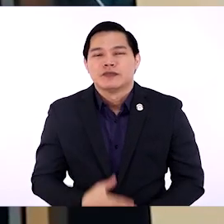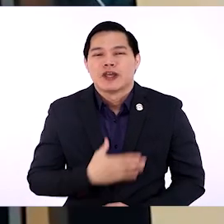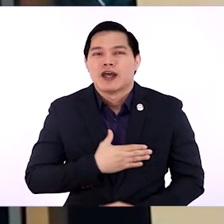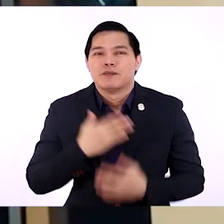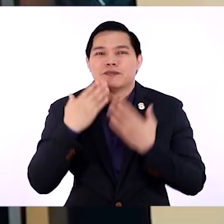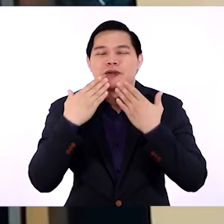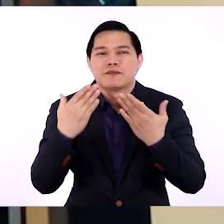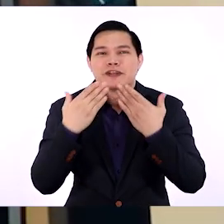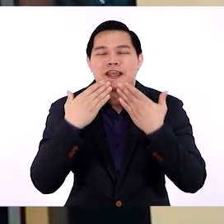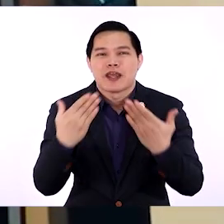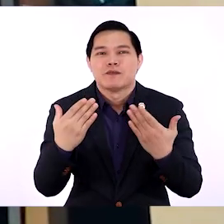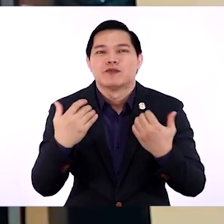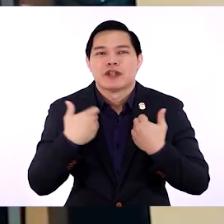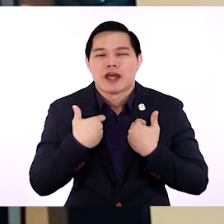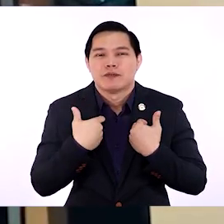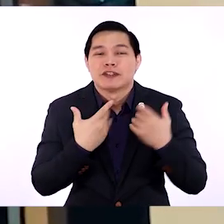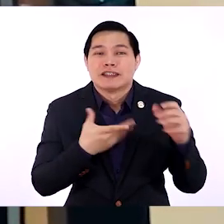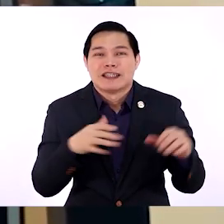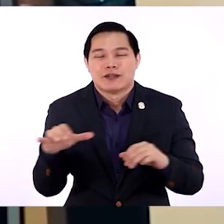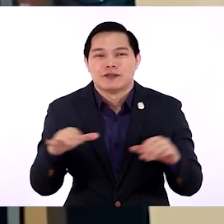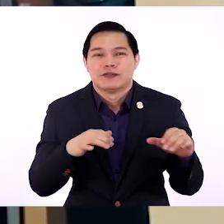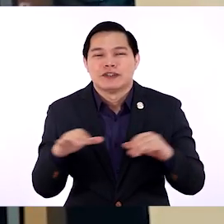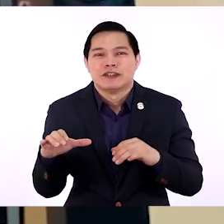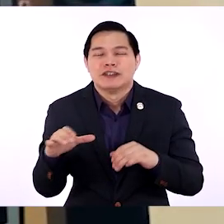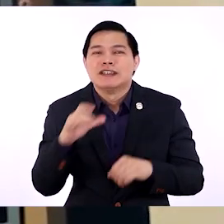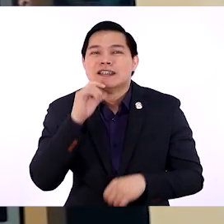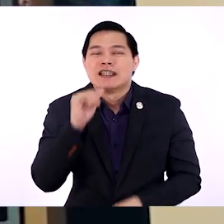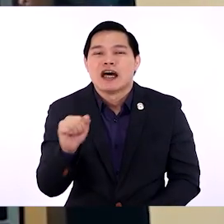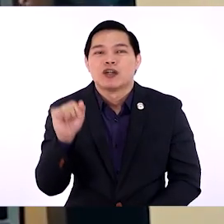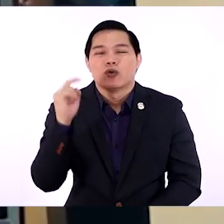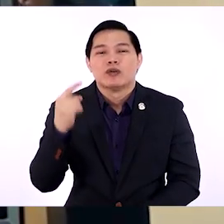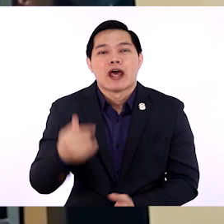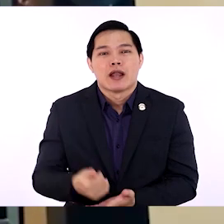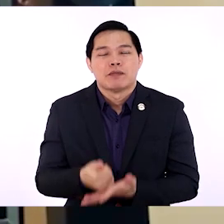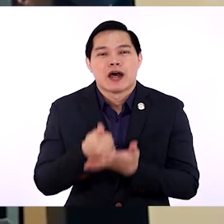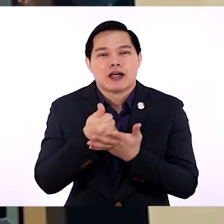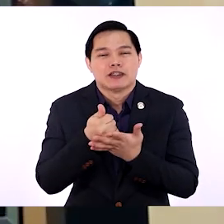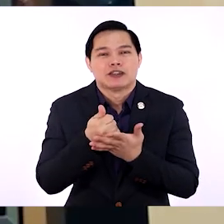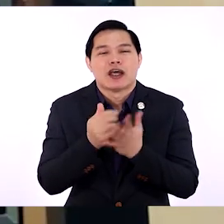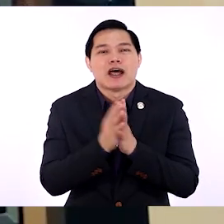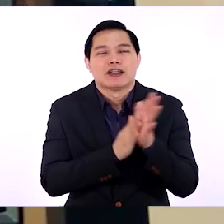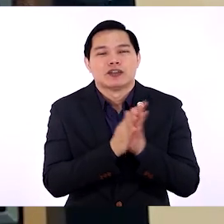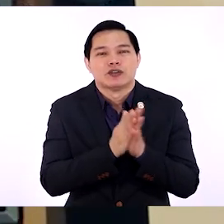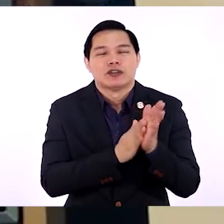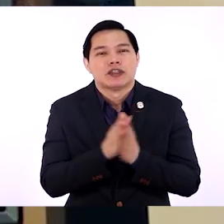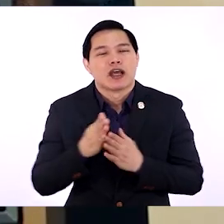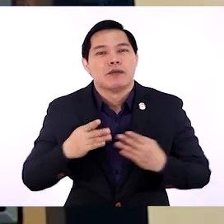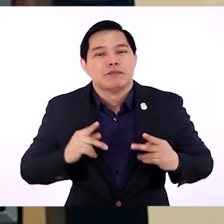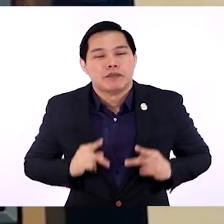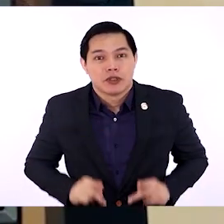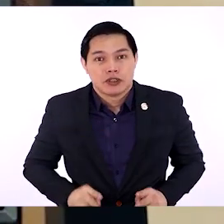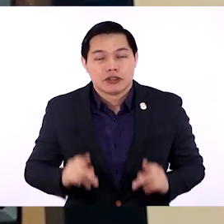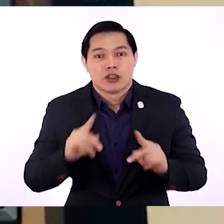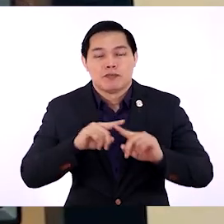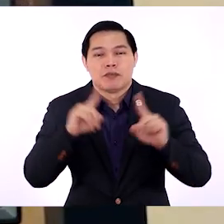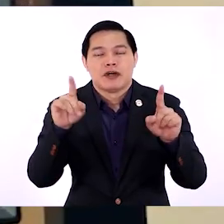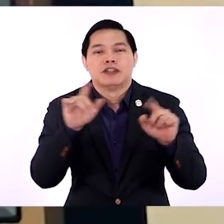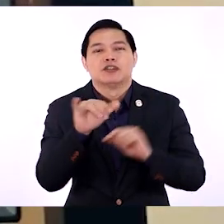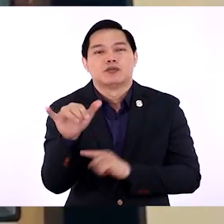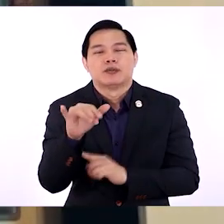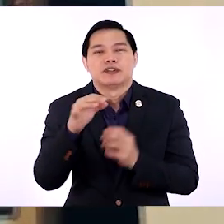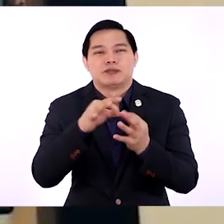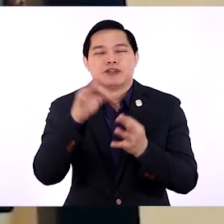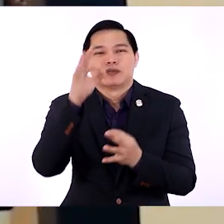to have an activity like this. Not only it helps us to be active physically, but also